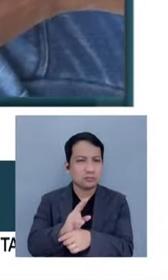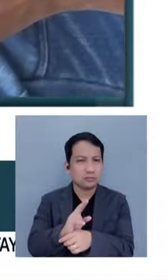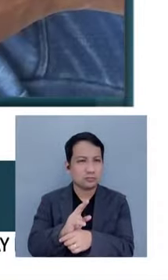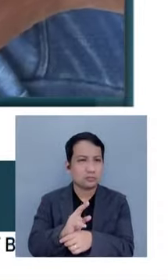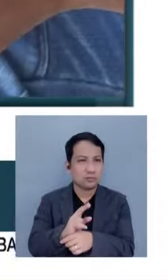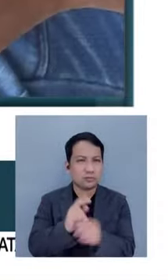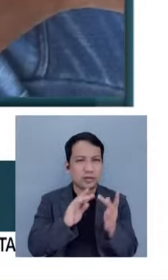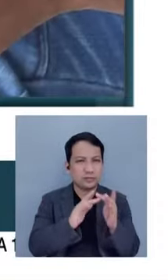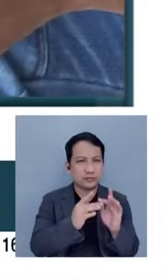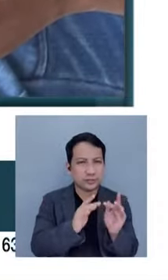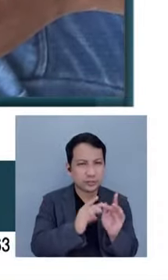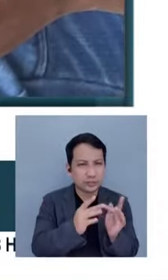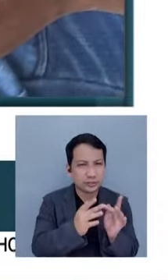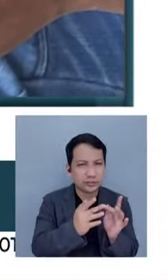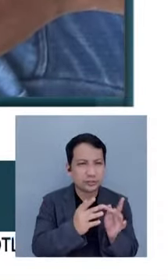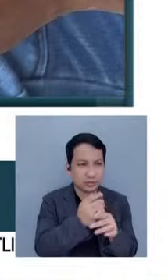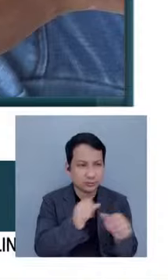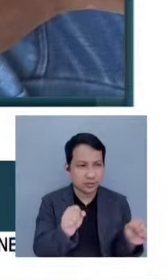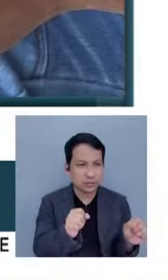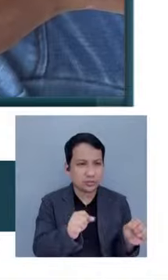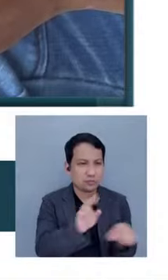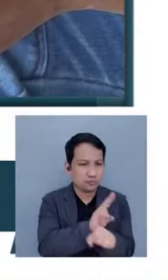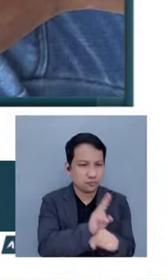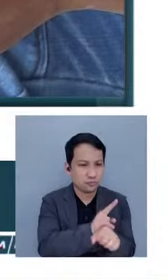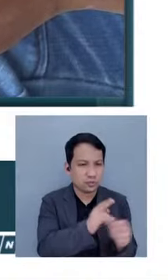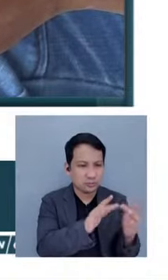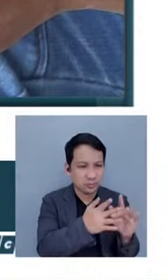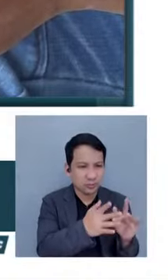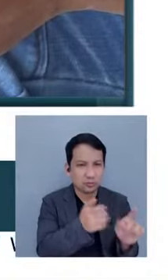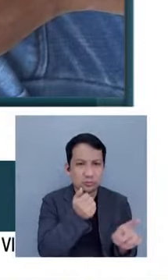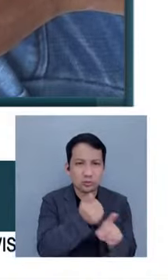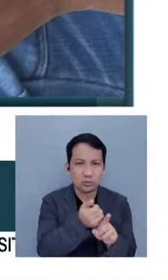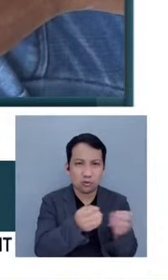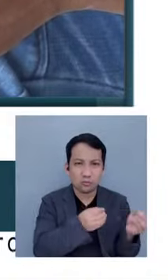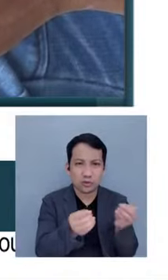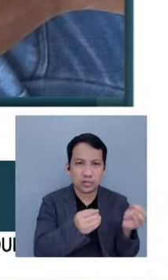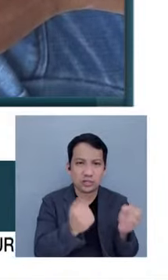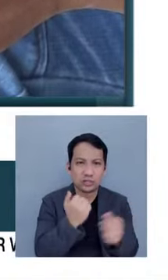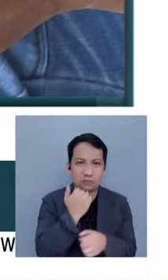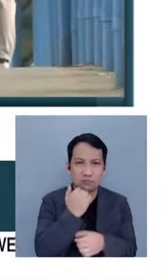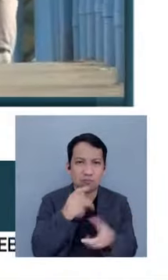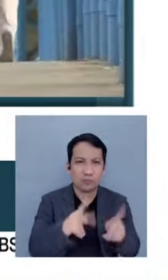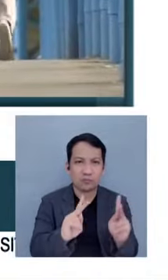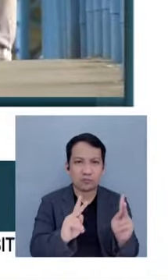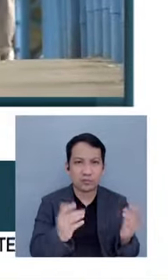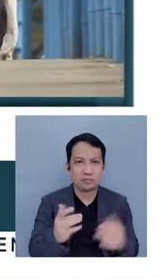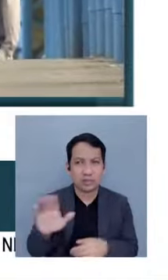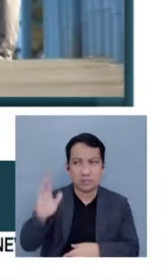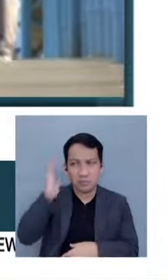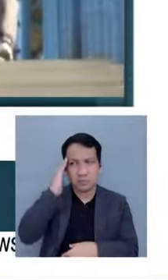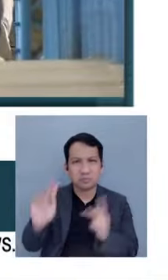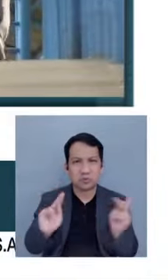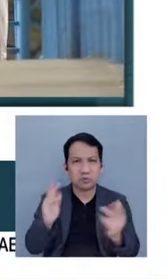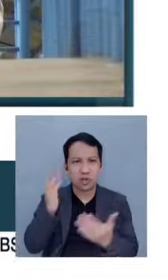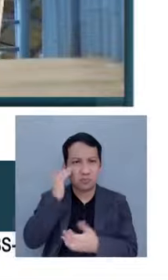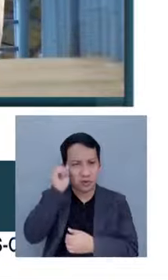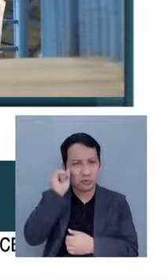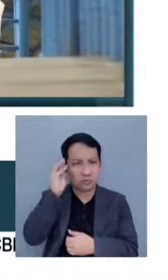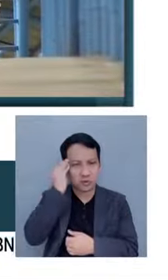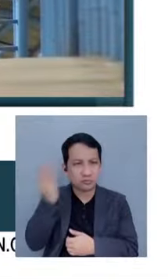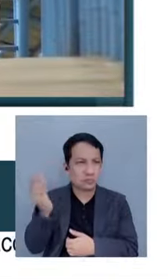their modus operandi, where they operate illegally. And the people knows more about this, like phishing, scamming,